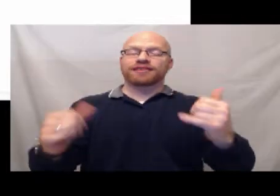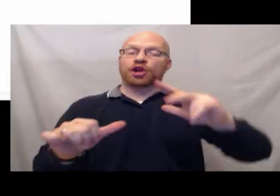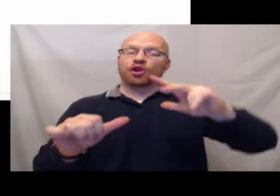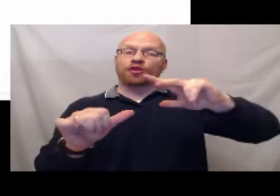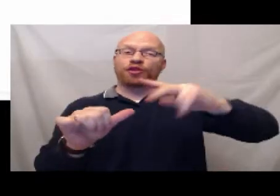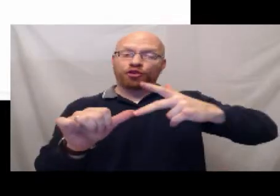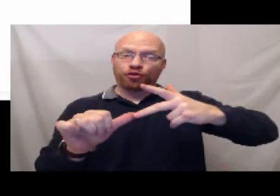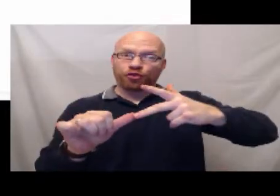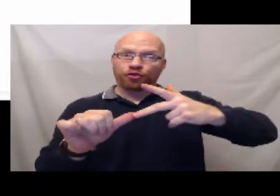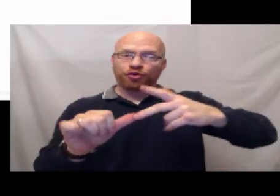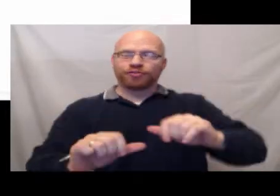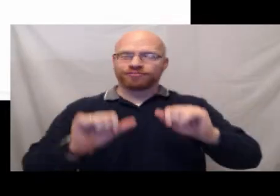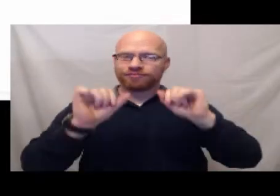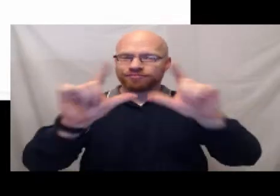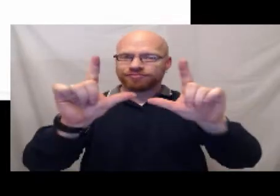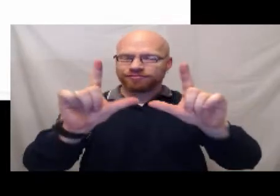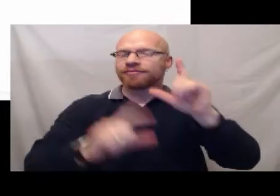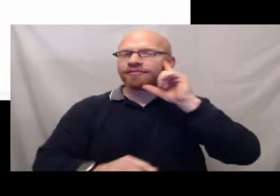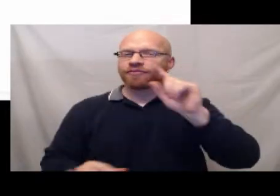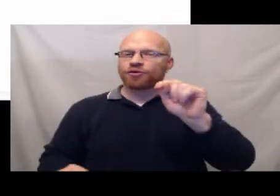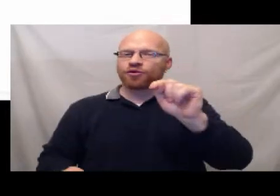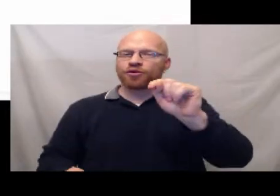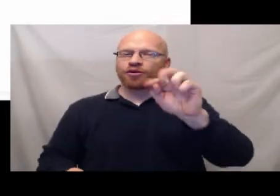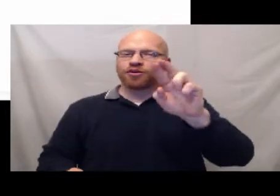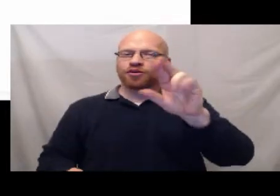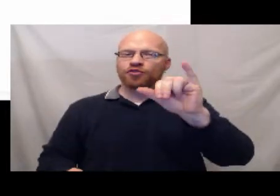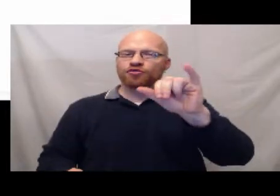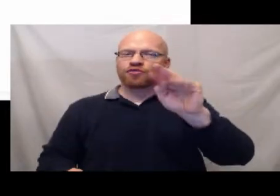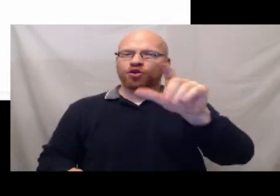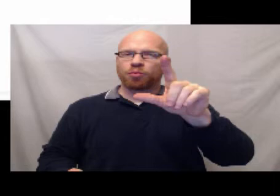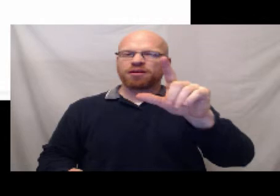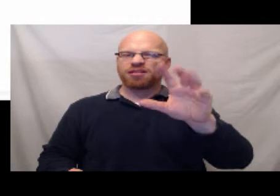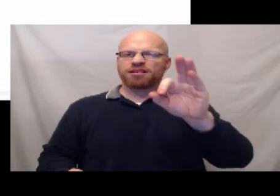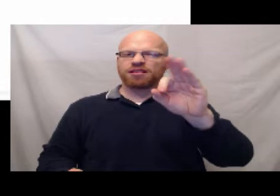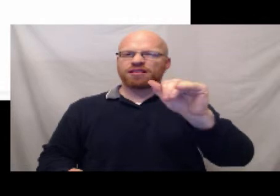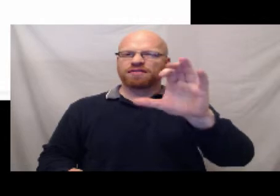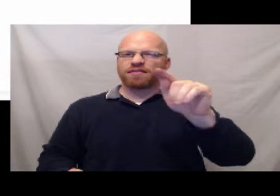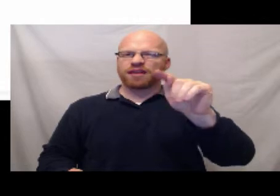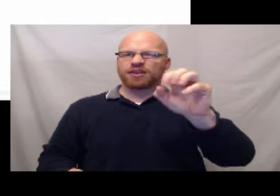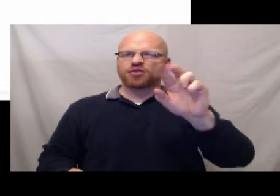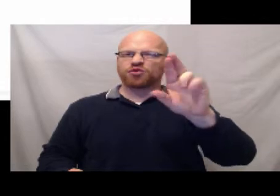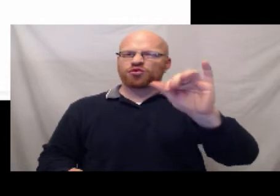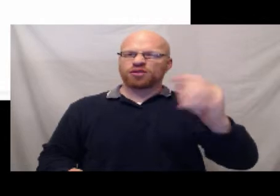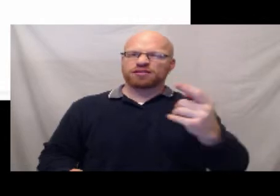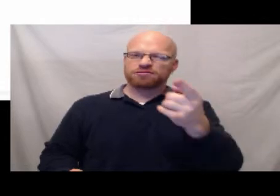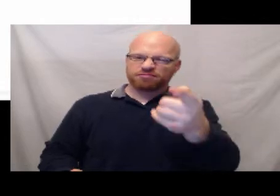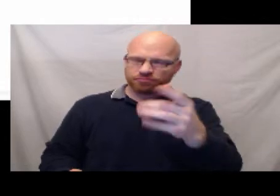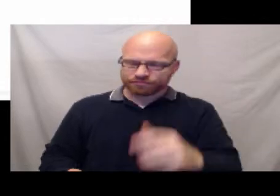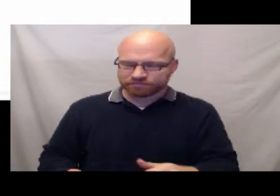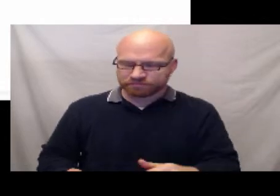Okay, this is our third vlog discussing factoring trinomials.